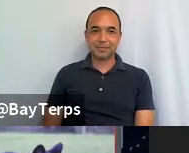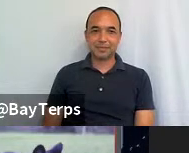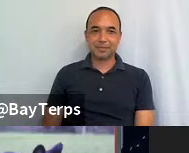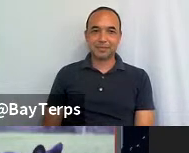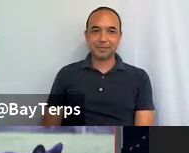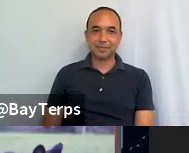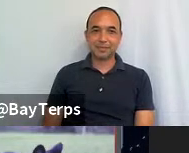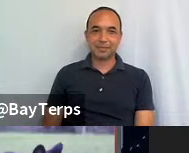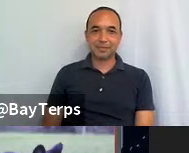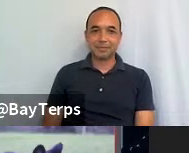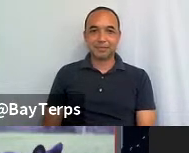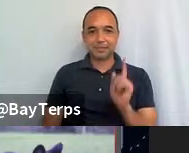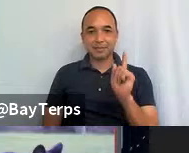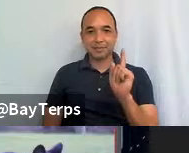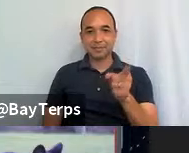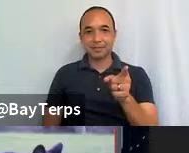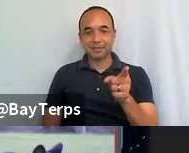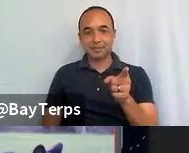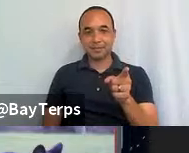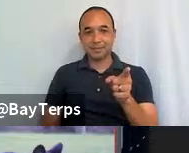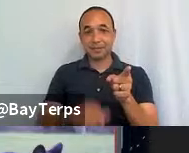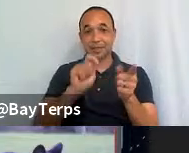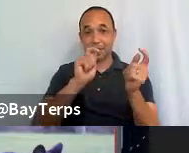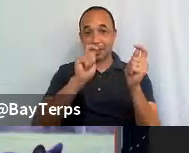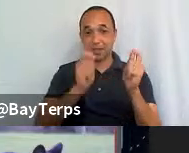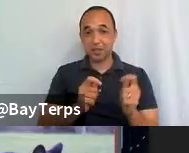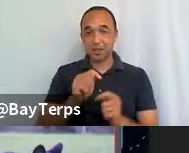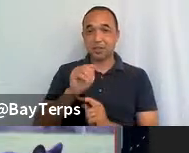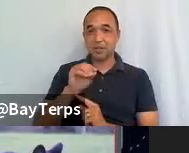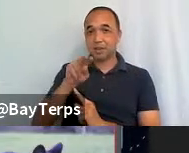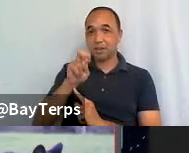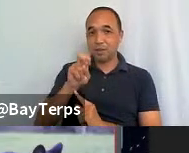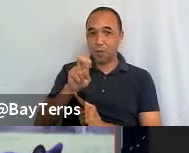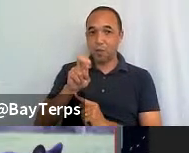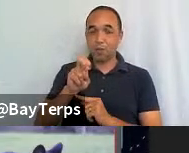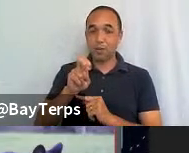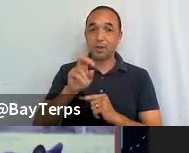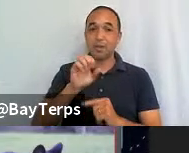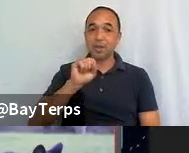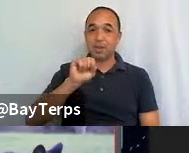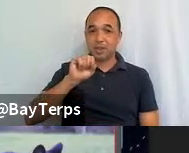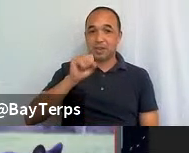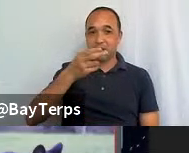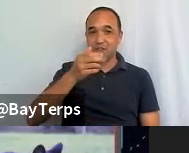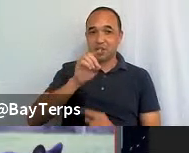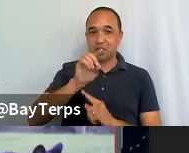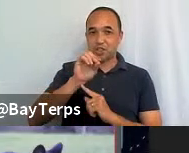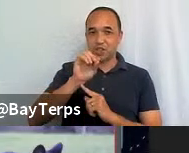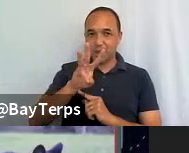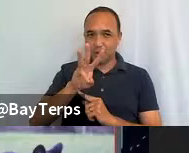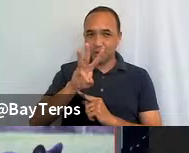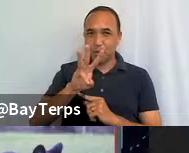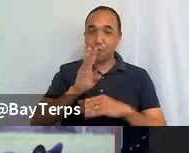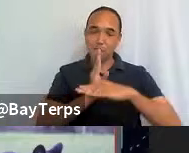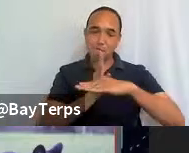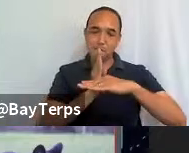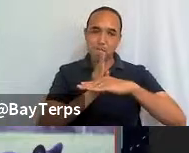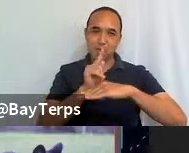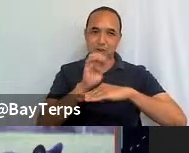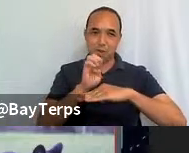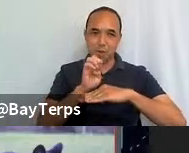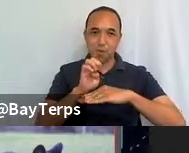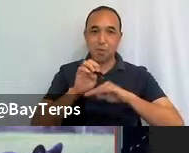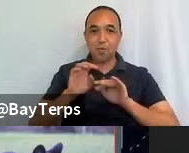you can adjust the tones in your shadows, midtones, and highlights. This also looks super complicated, but it really